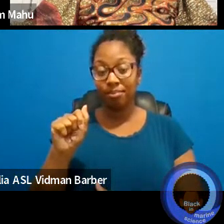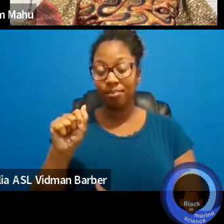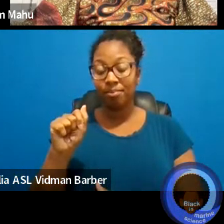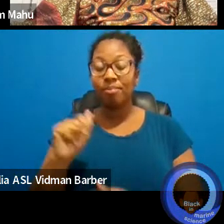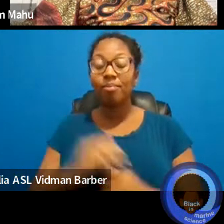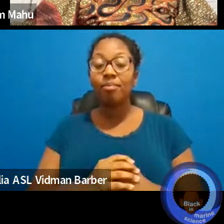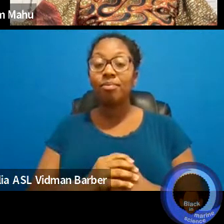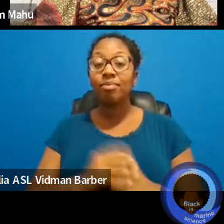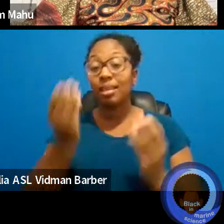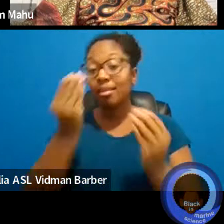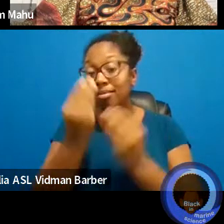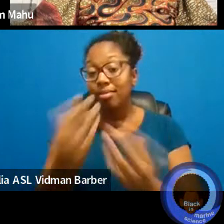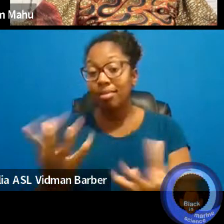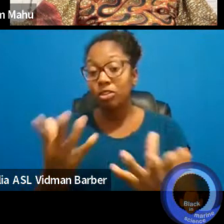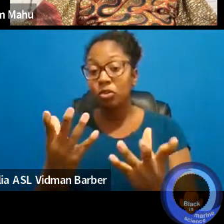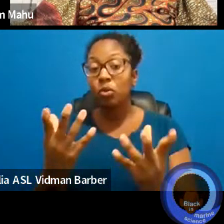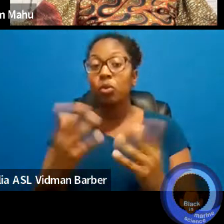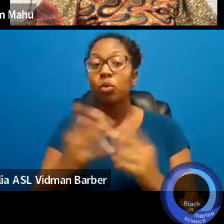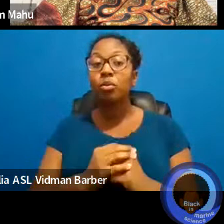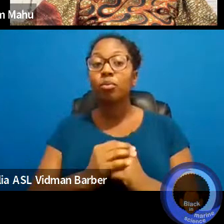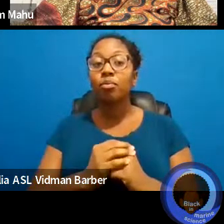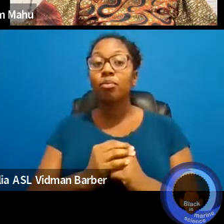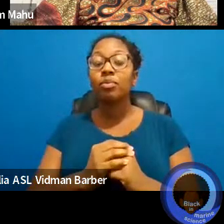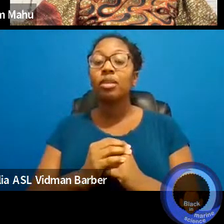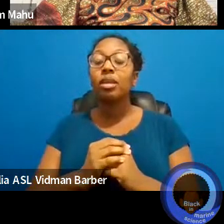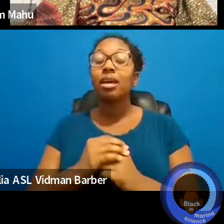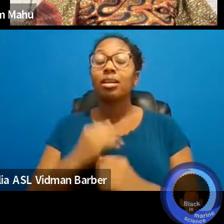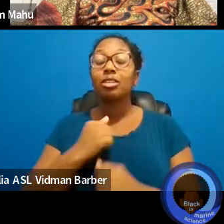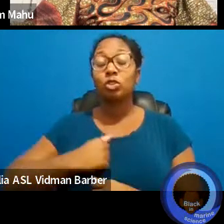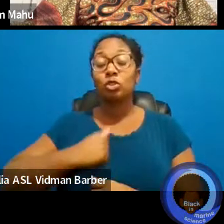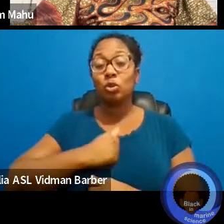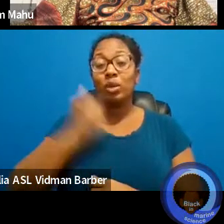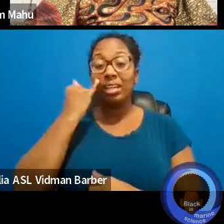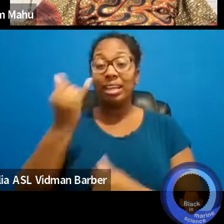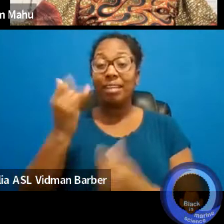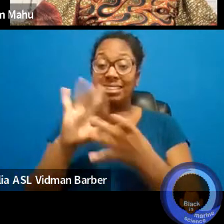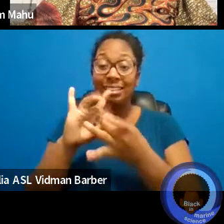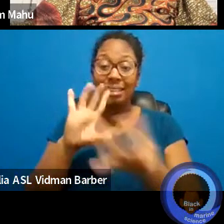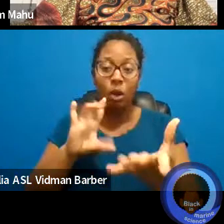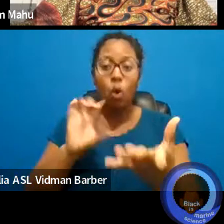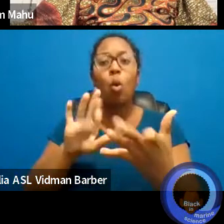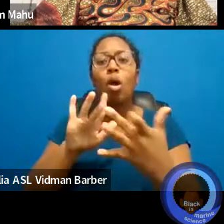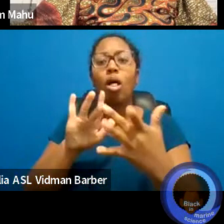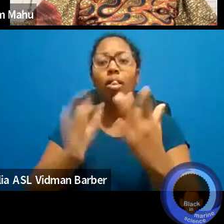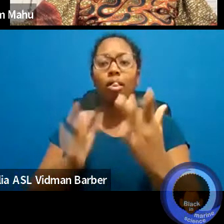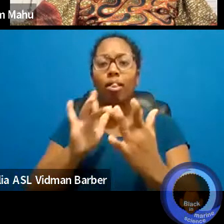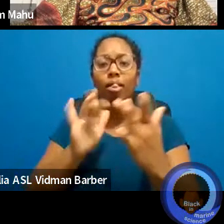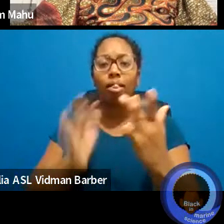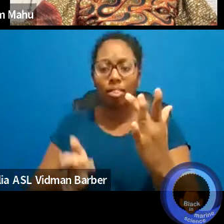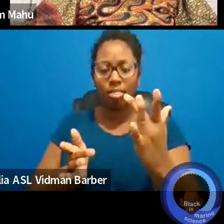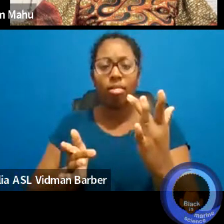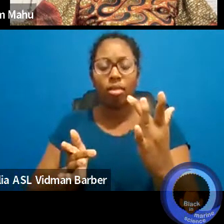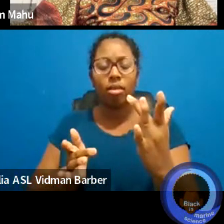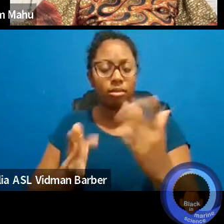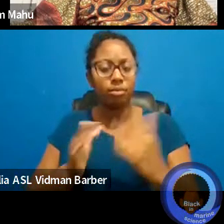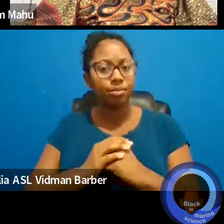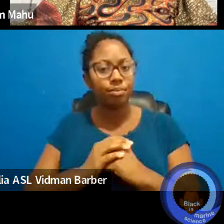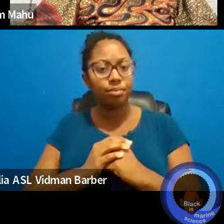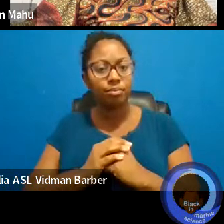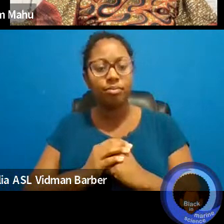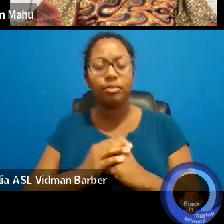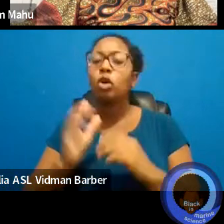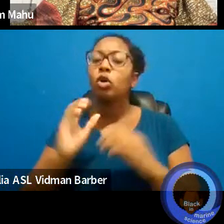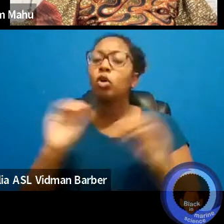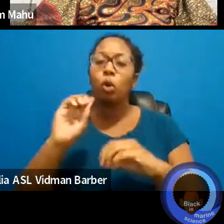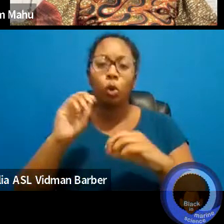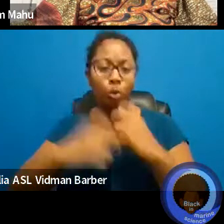just to let you know, apologies in advance if we get disconnected or the network kicks off offline. Not to worry,